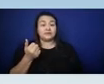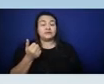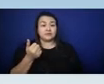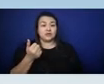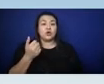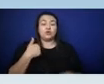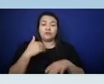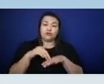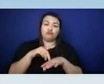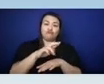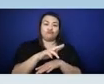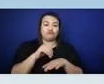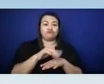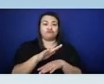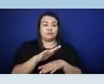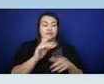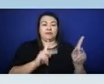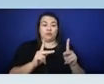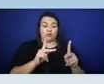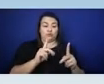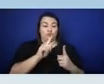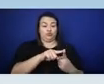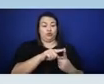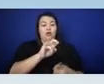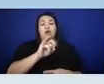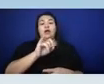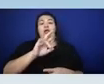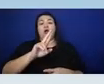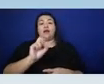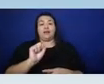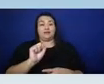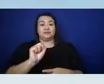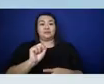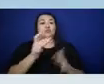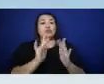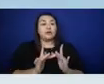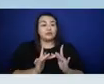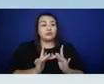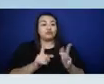received it. Now I'm concerned may miss this one. Who do we contact?